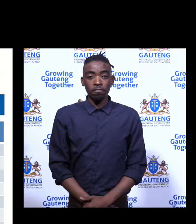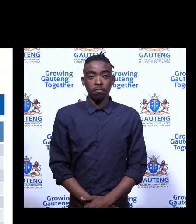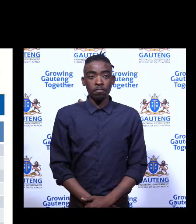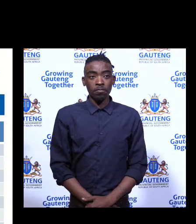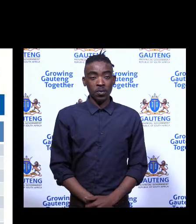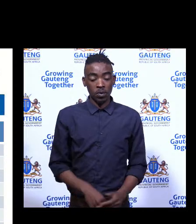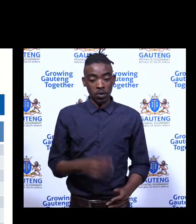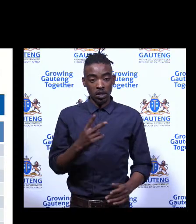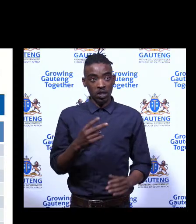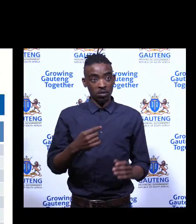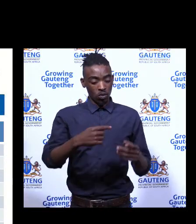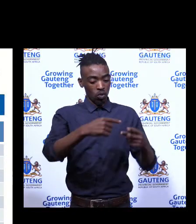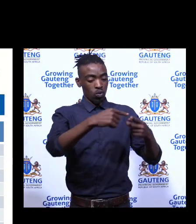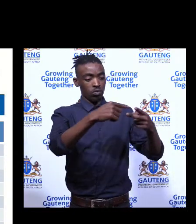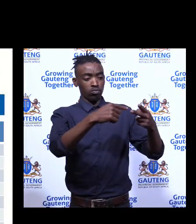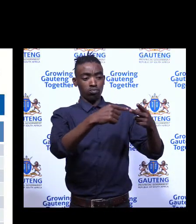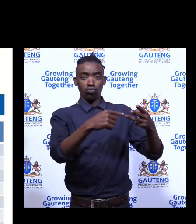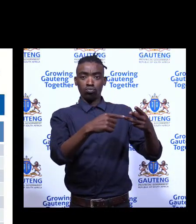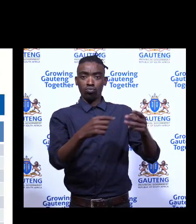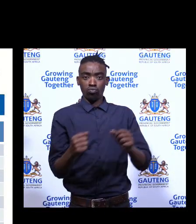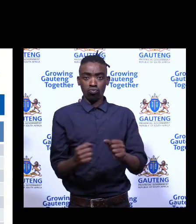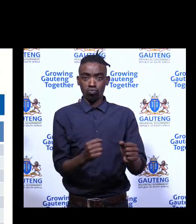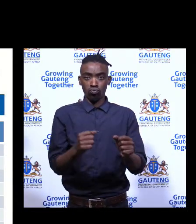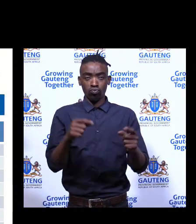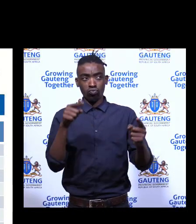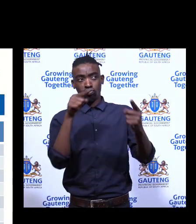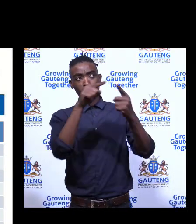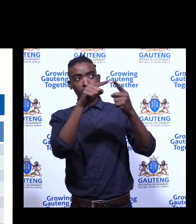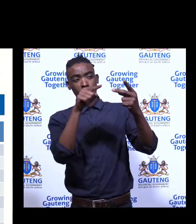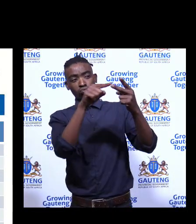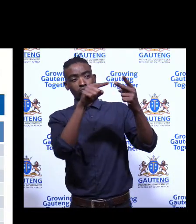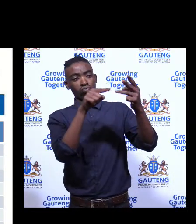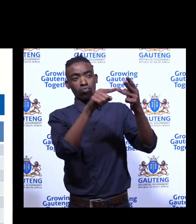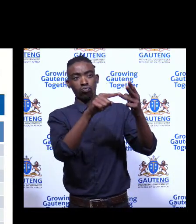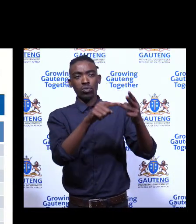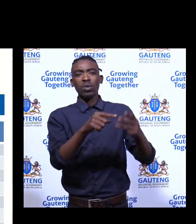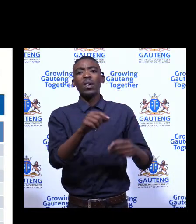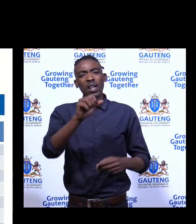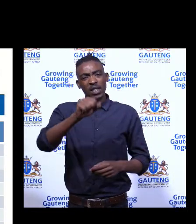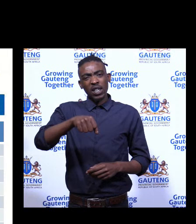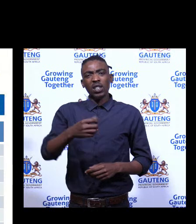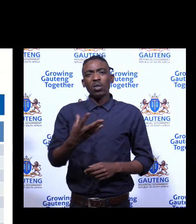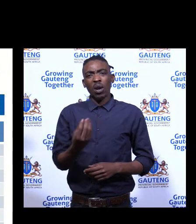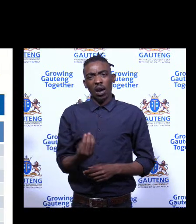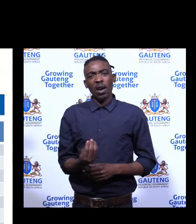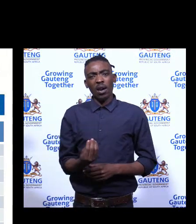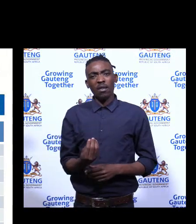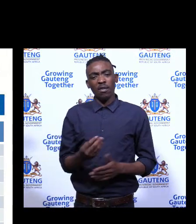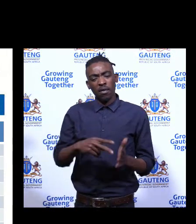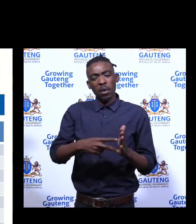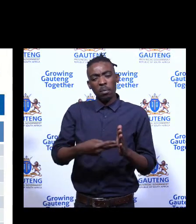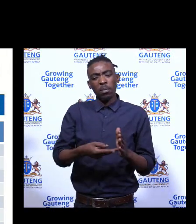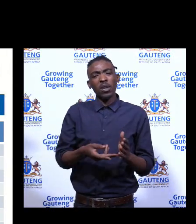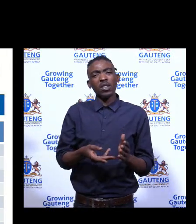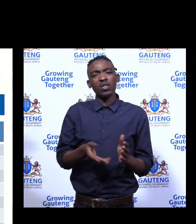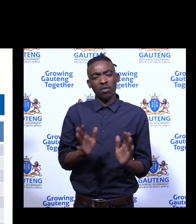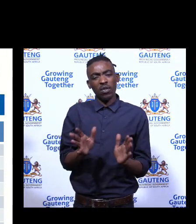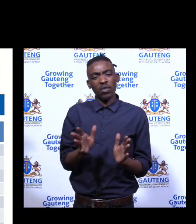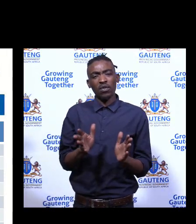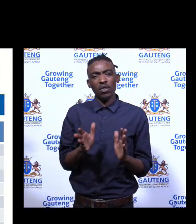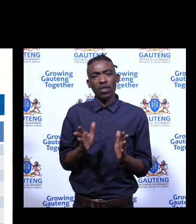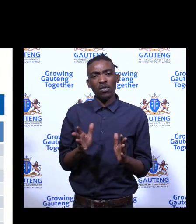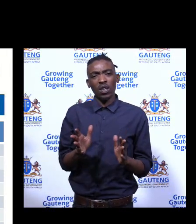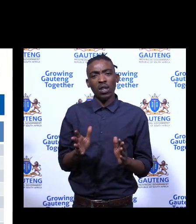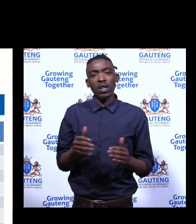strategic goals, there are many other activities that have already been put forth on how each